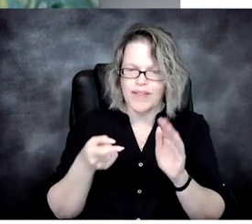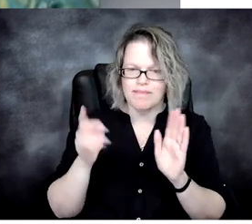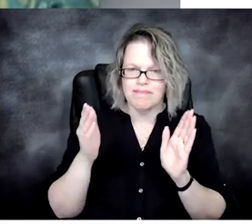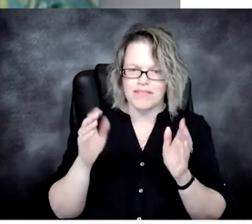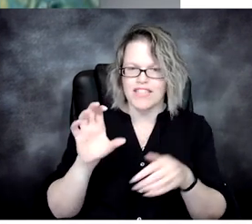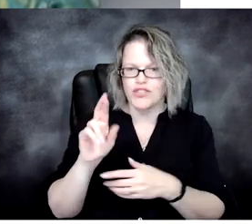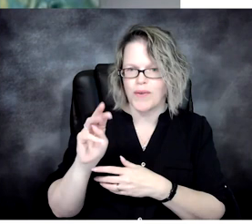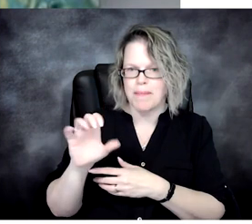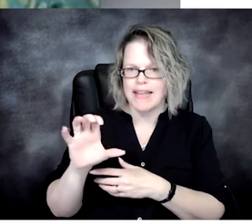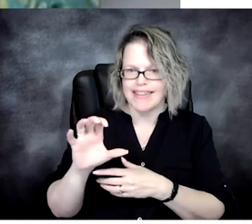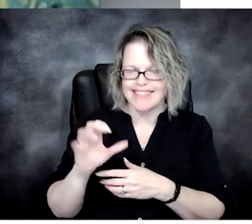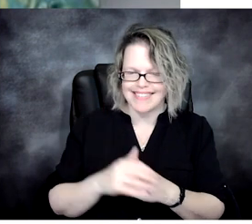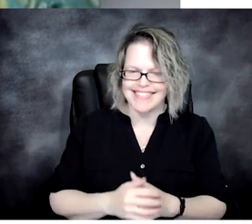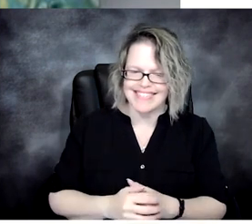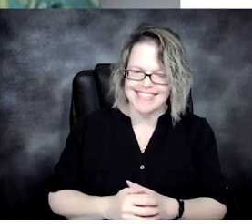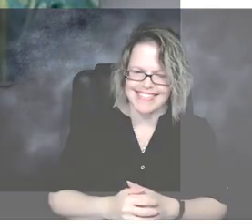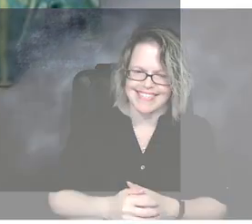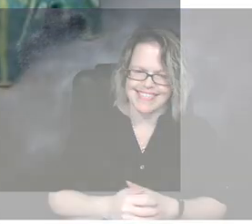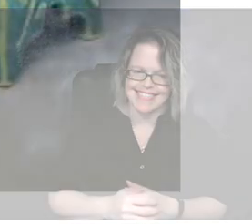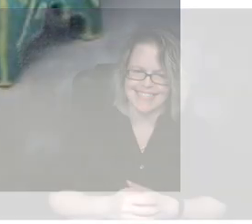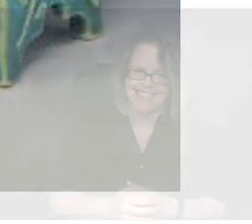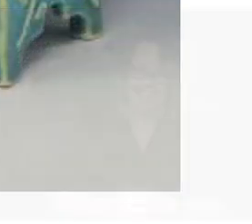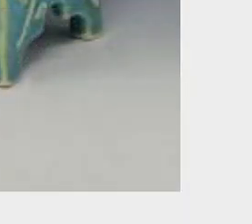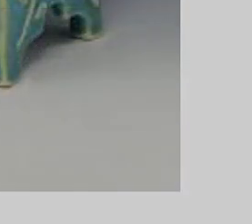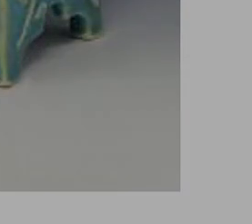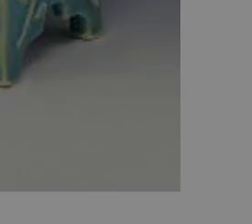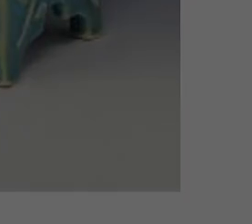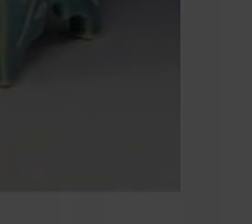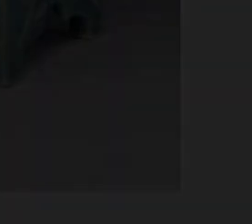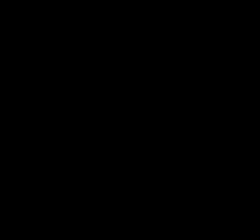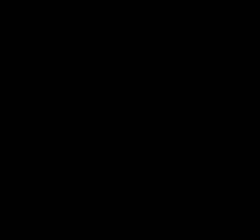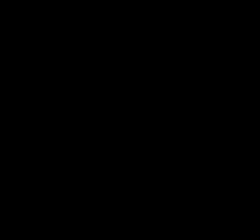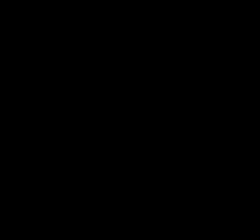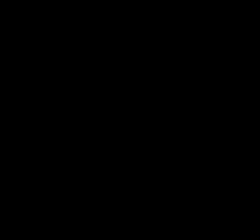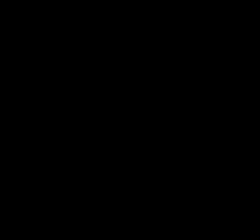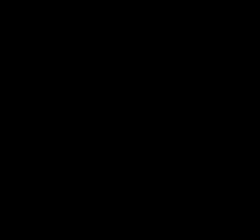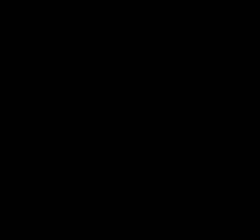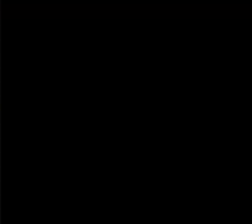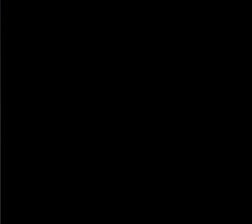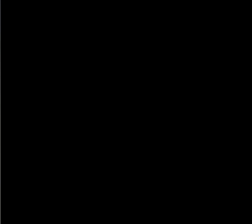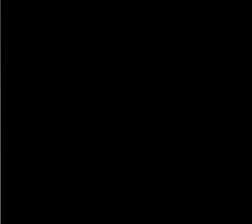School in Olympia, Washington. Her teacher is Katie Janner, ESD 113.